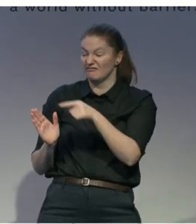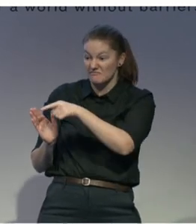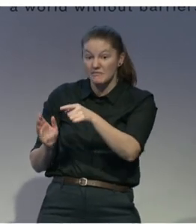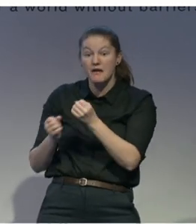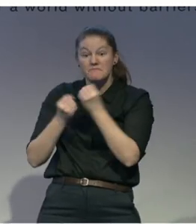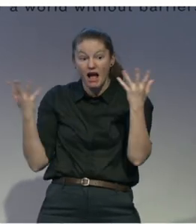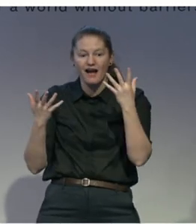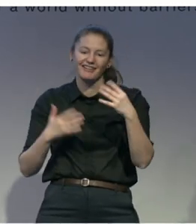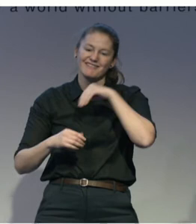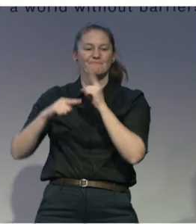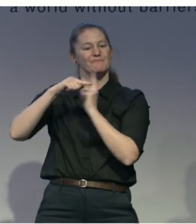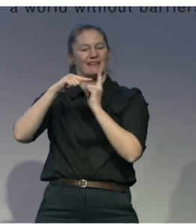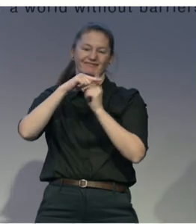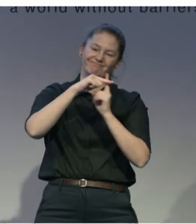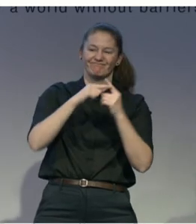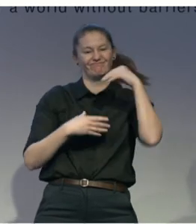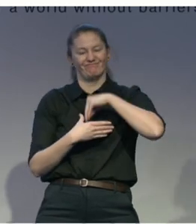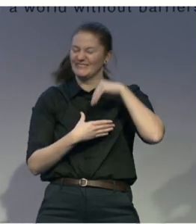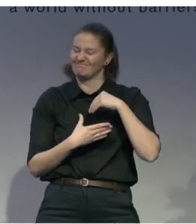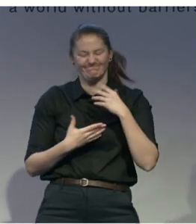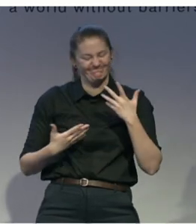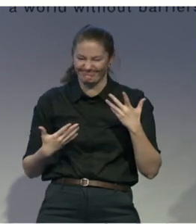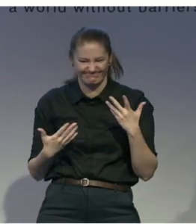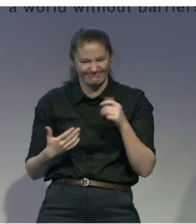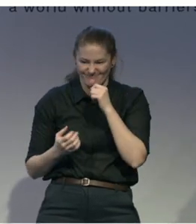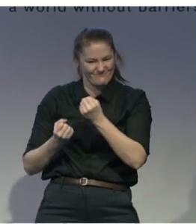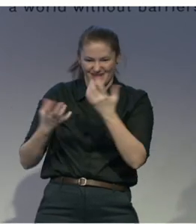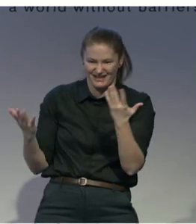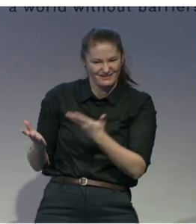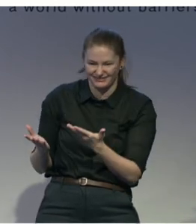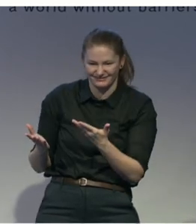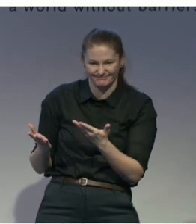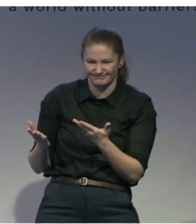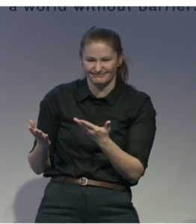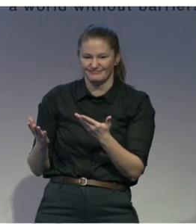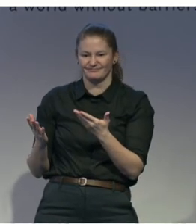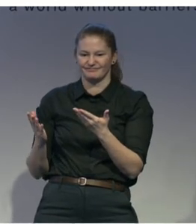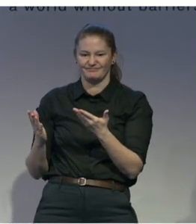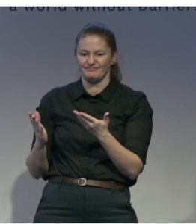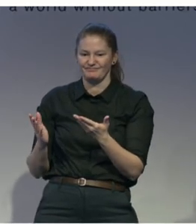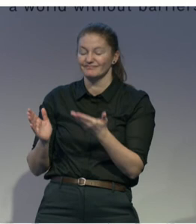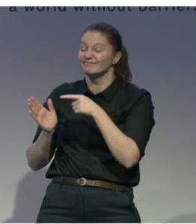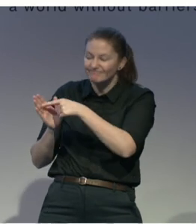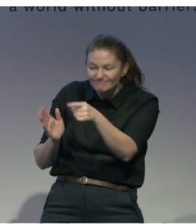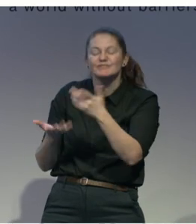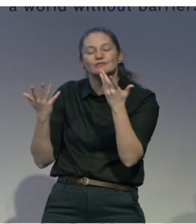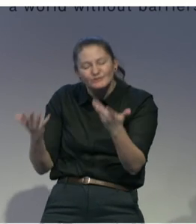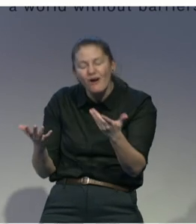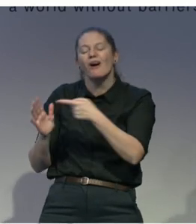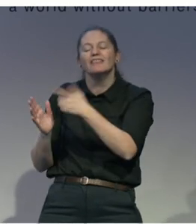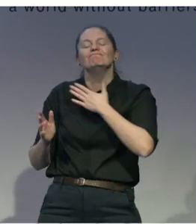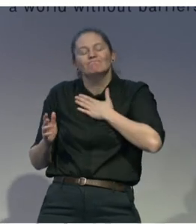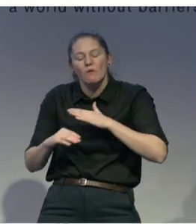not matter to them. They just want a more just society. Now they advise